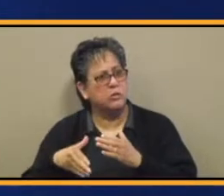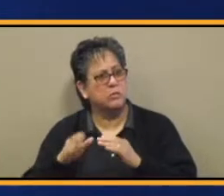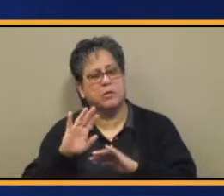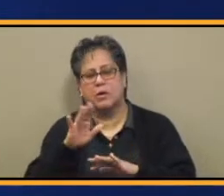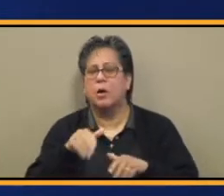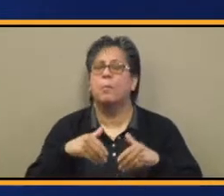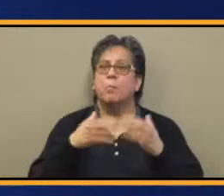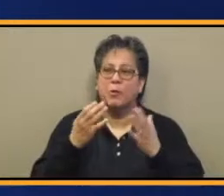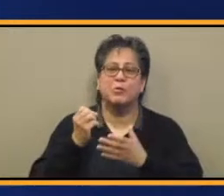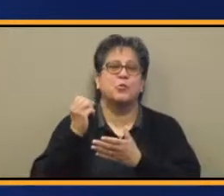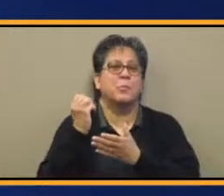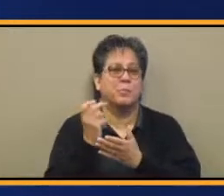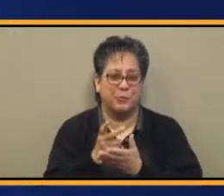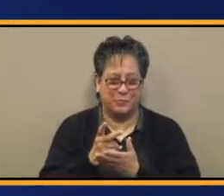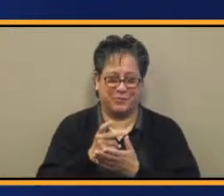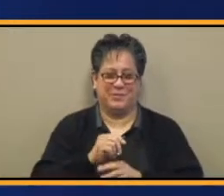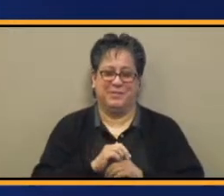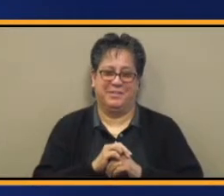Motion to approve. Sorry.